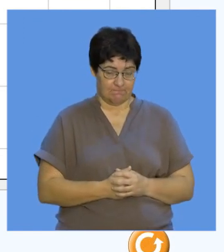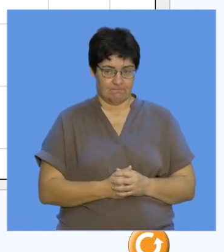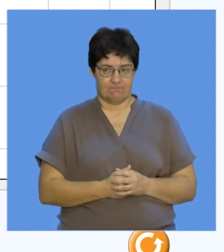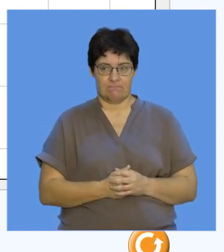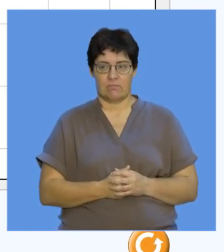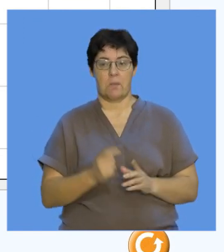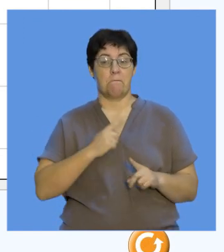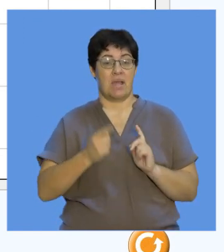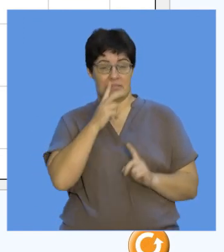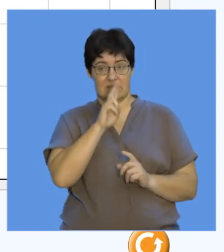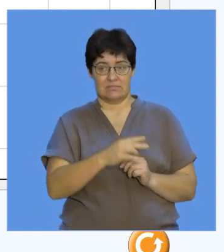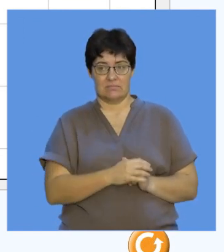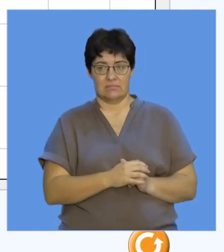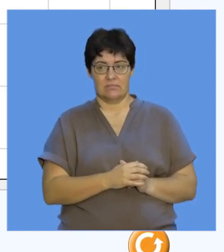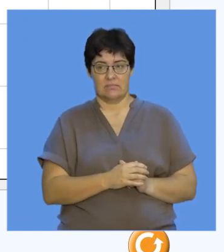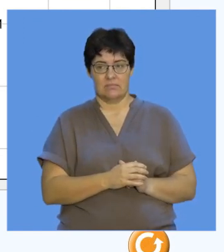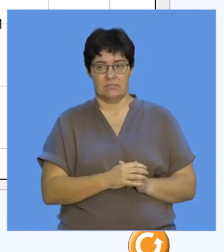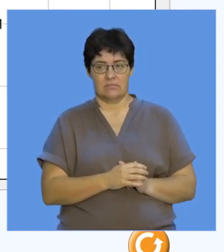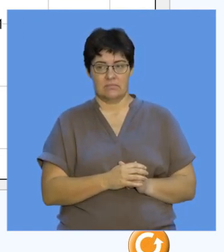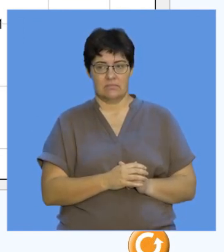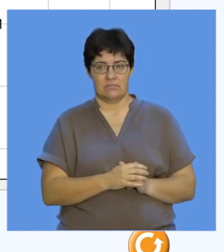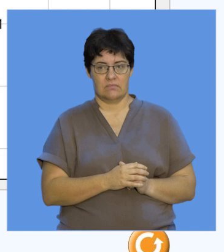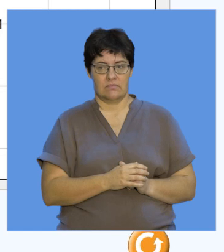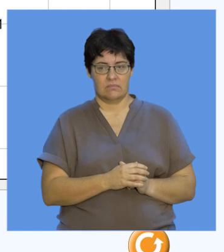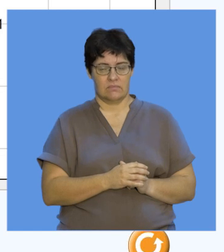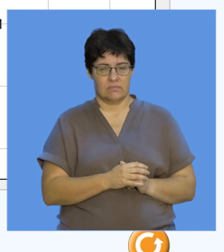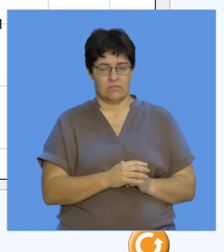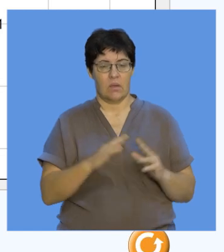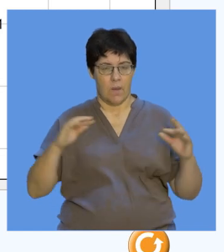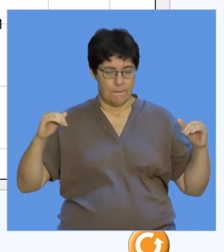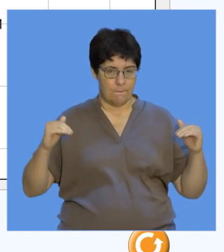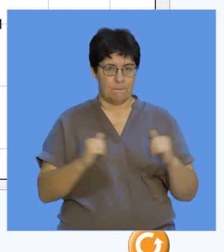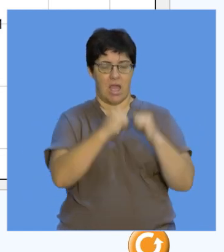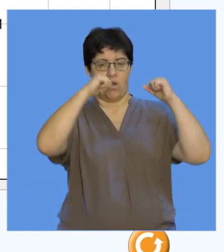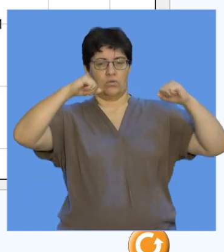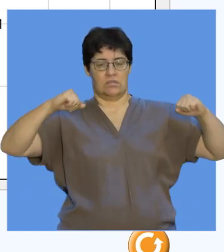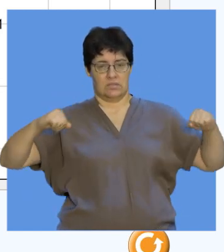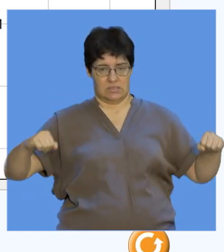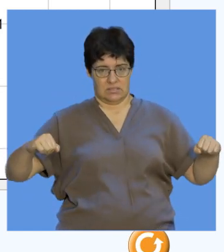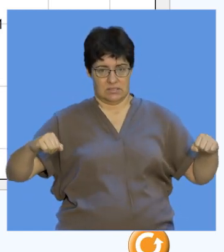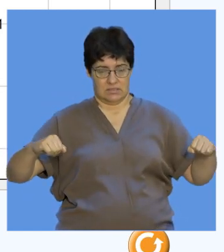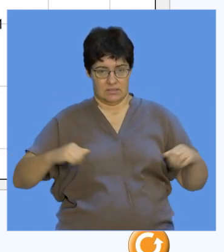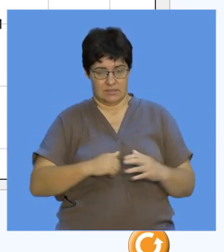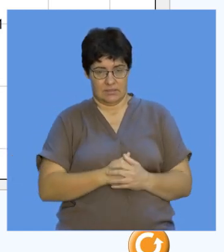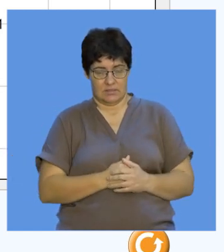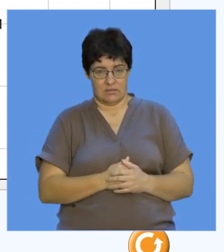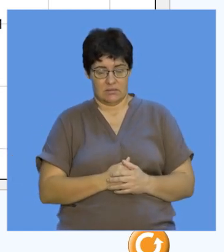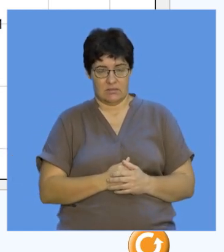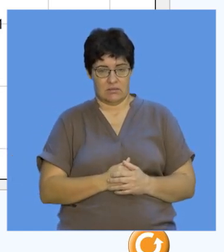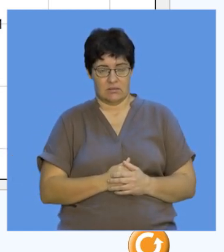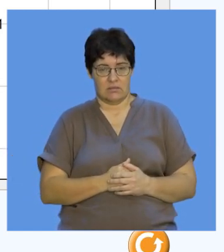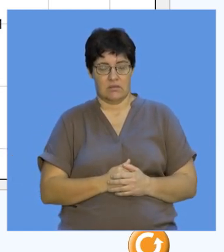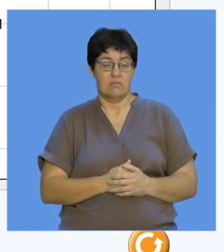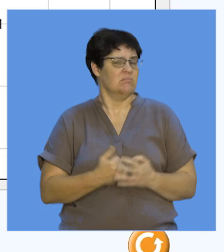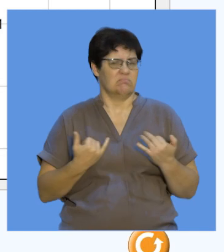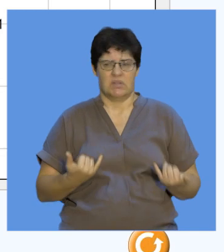press play, okay? They bounce off and away they go. So now,